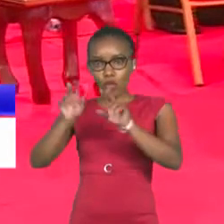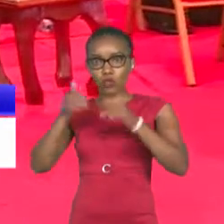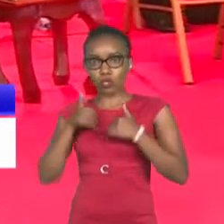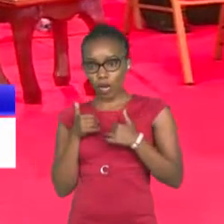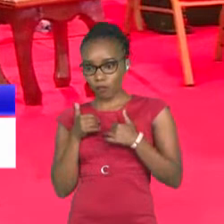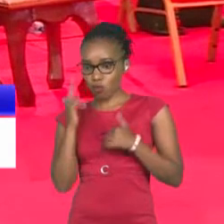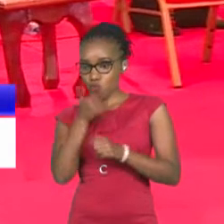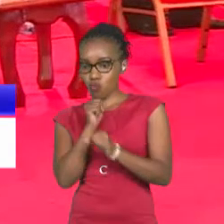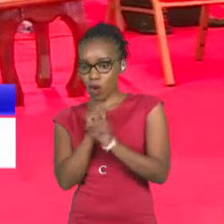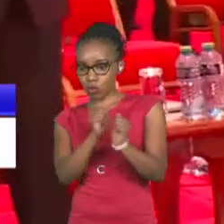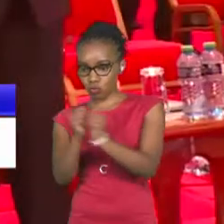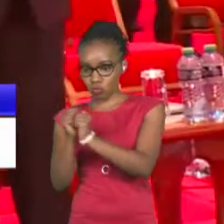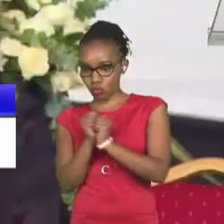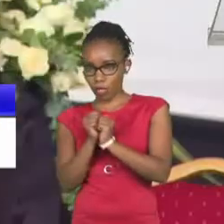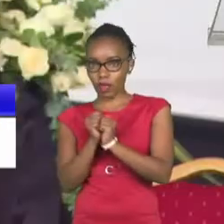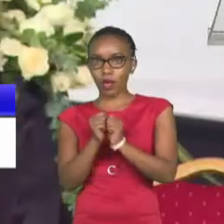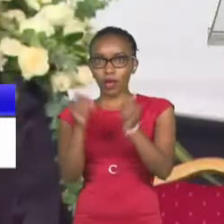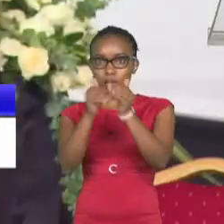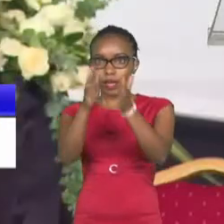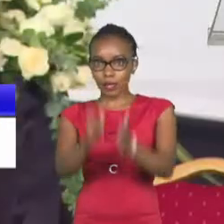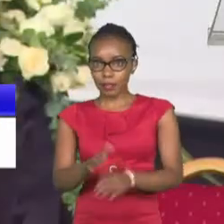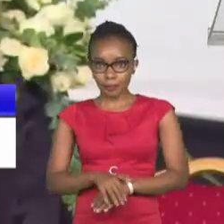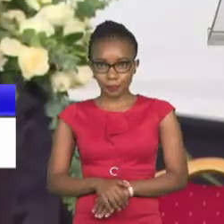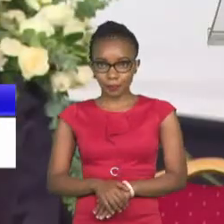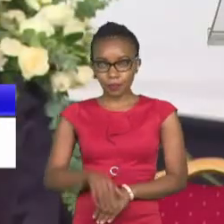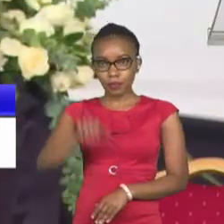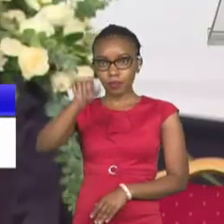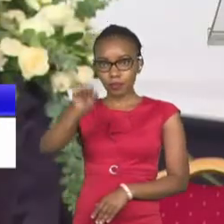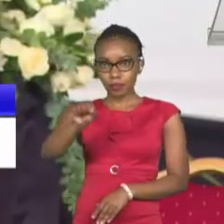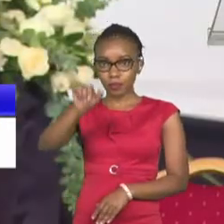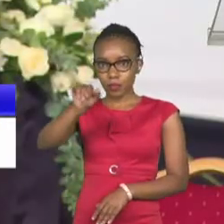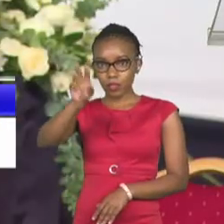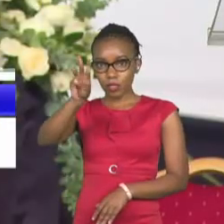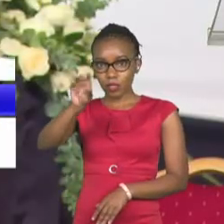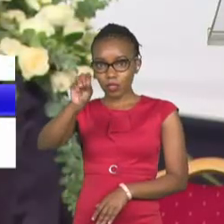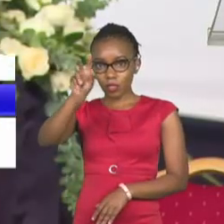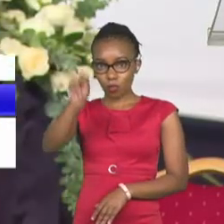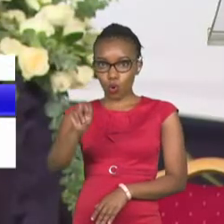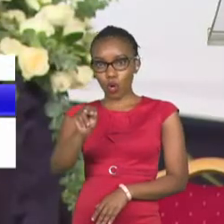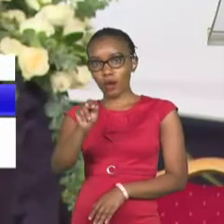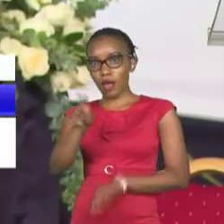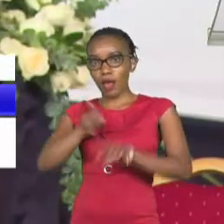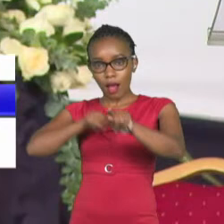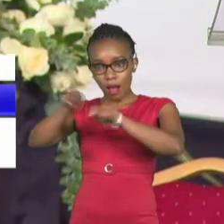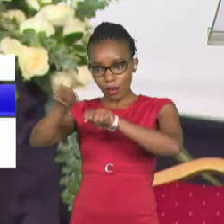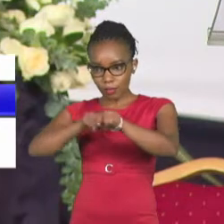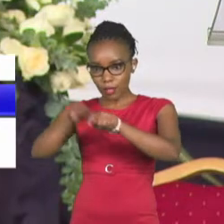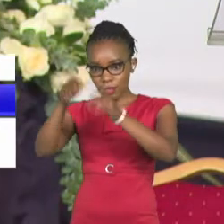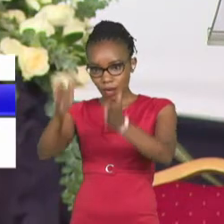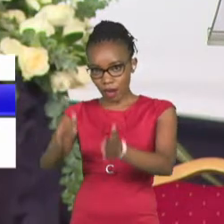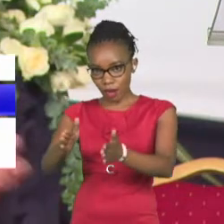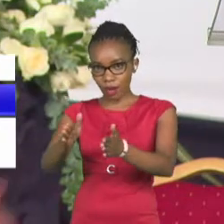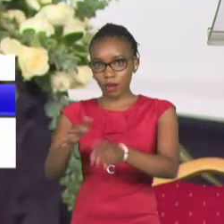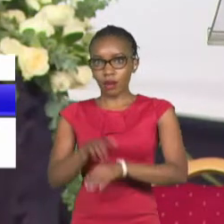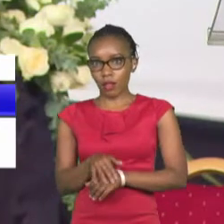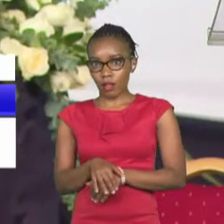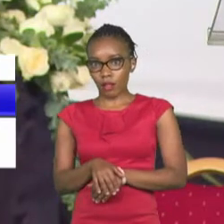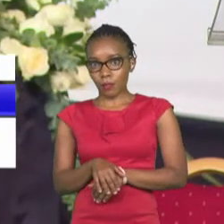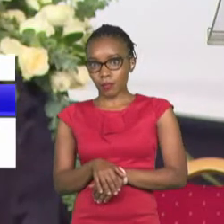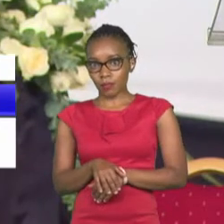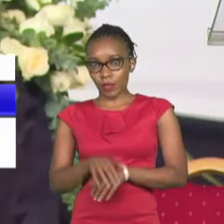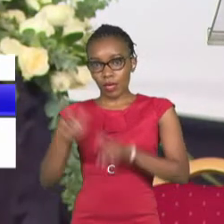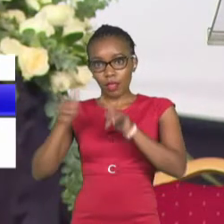with and others who came after him. Nyatae excelled as an administrator and